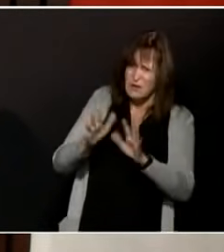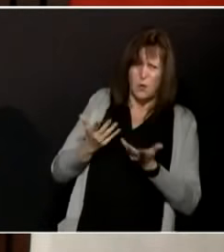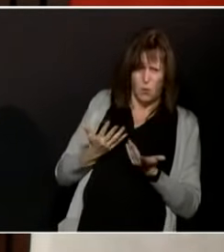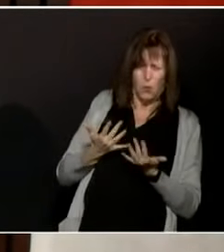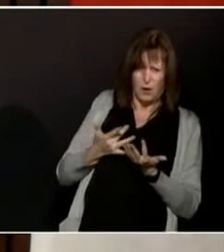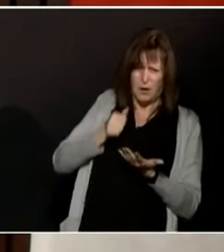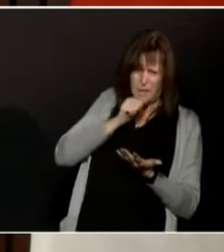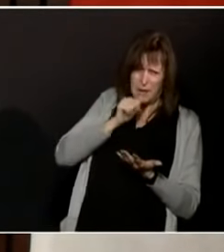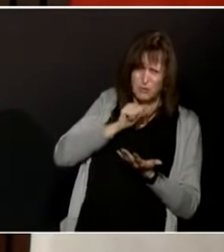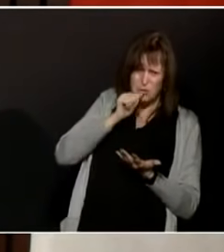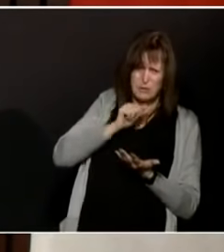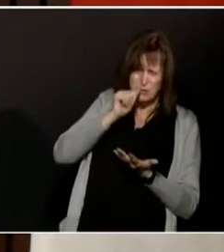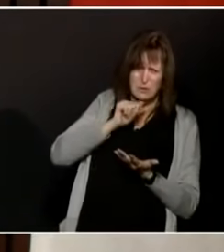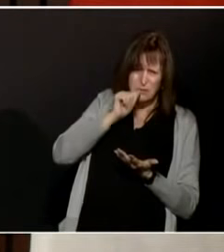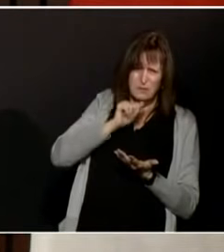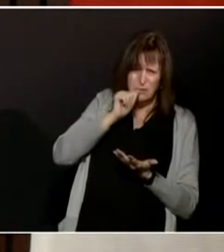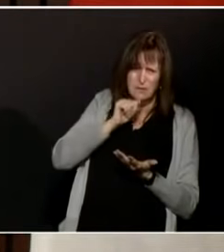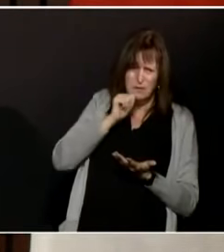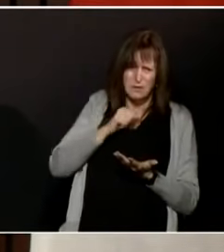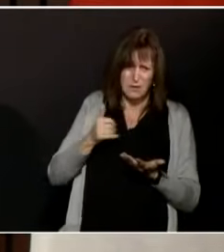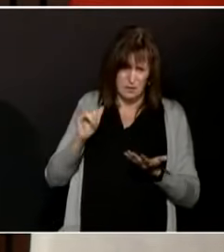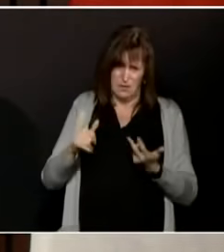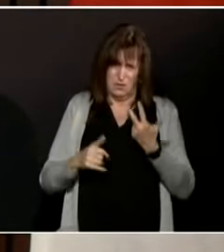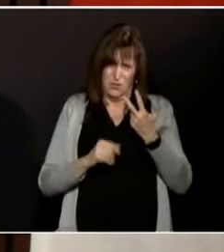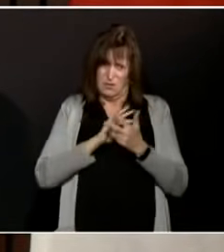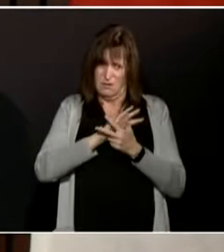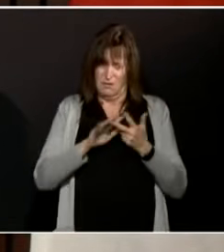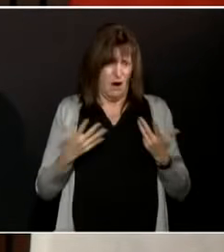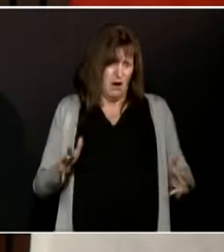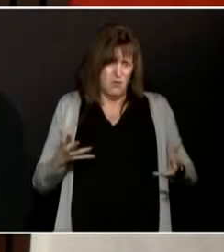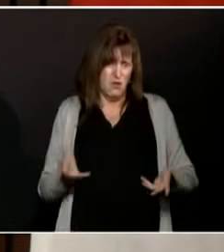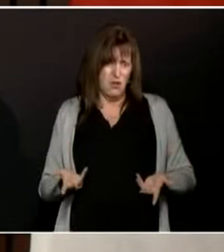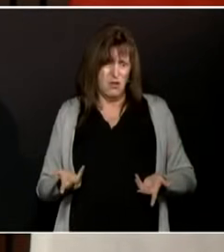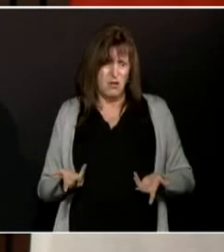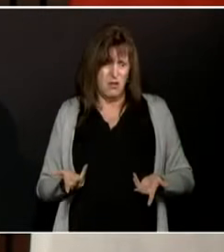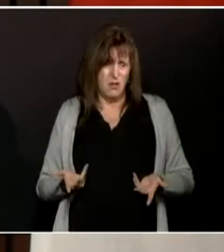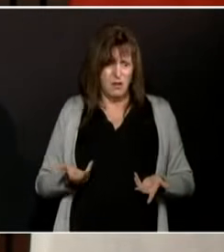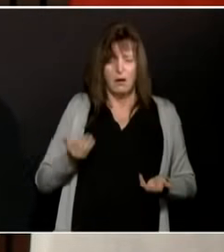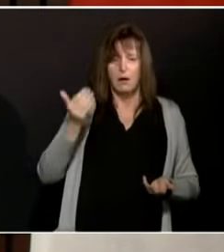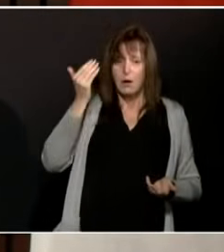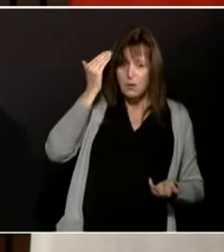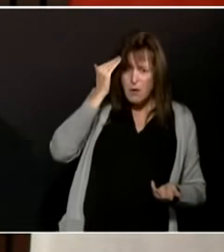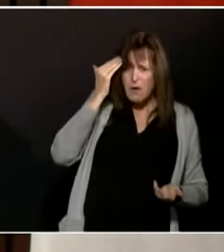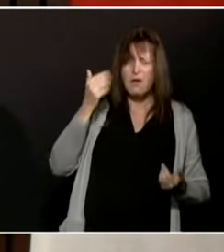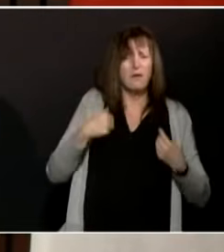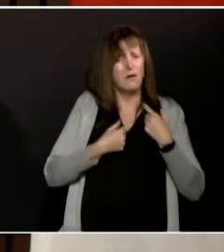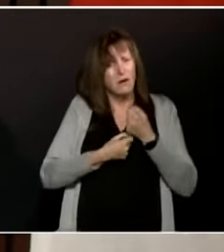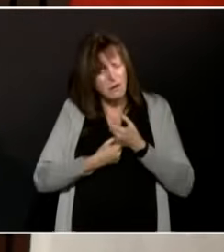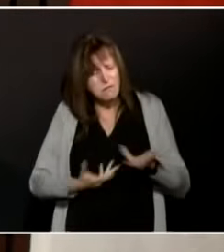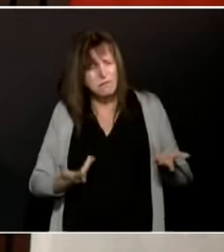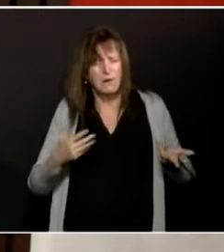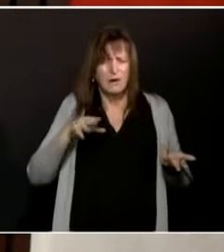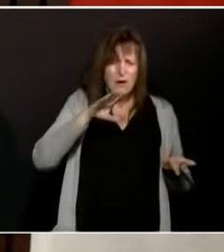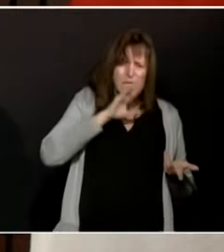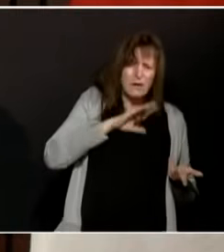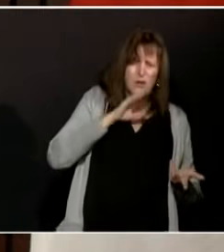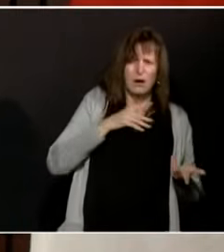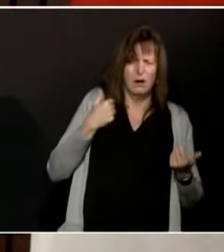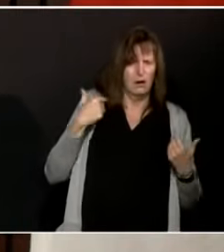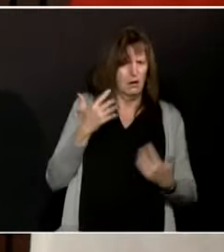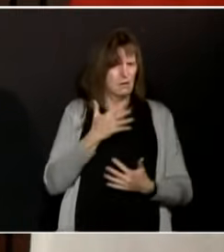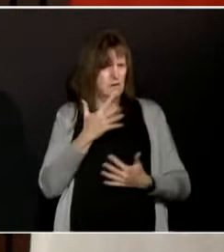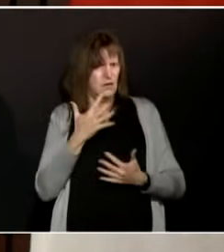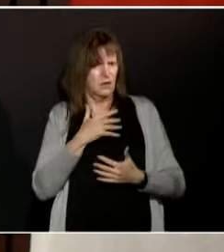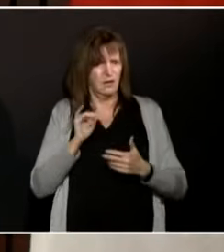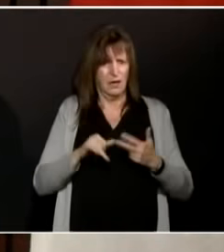That's it. Compared to the fatigue, the frustration, and the fear we feel, these three things are well worth it.